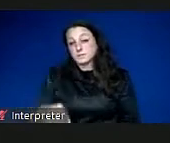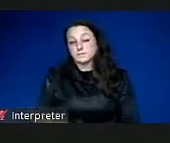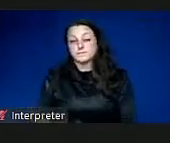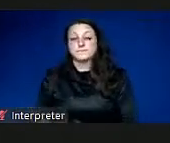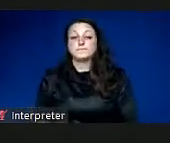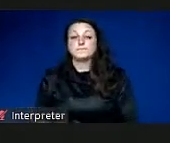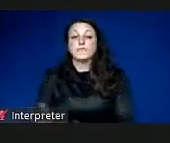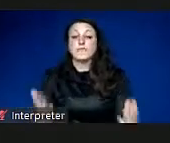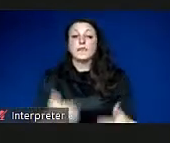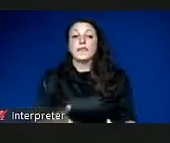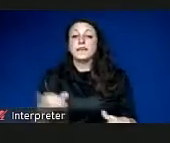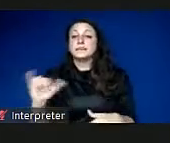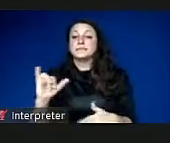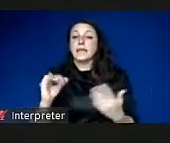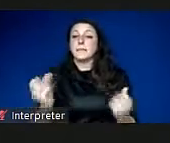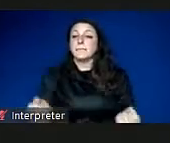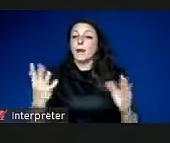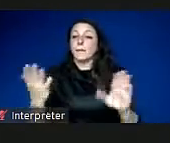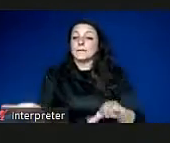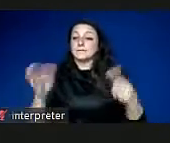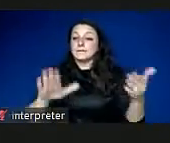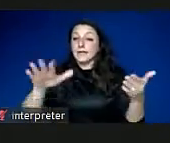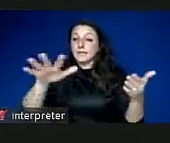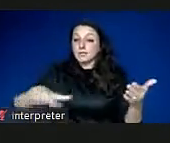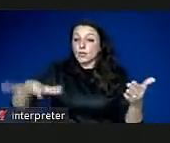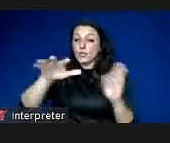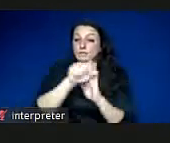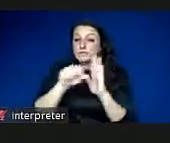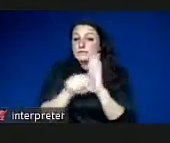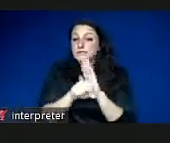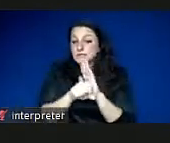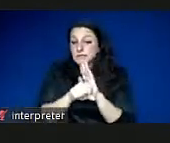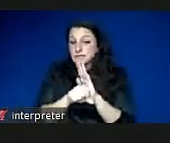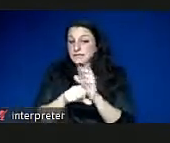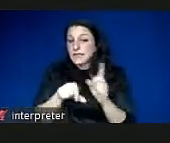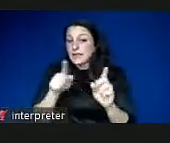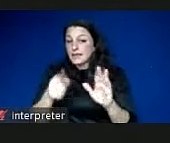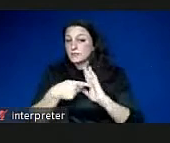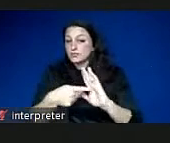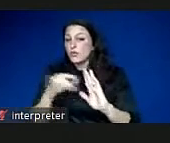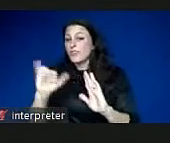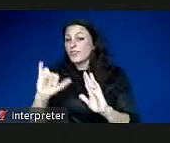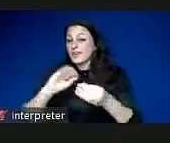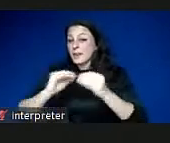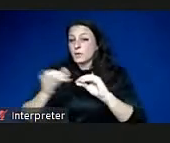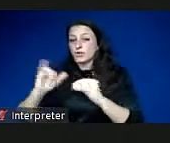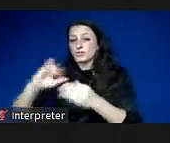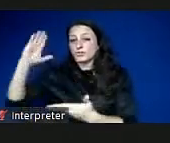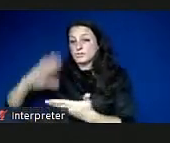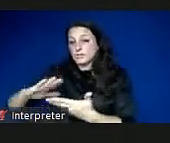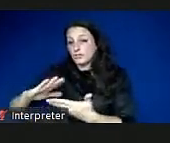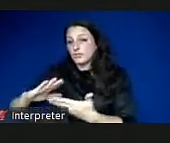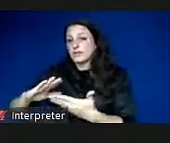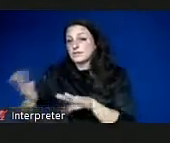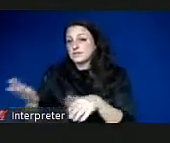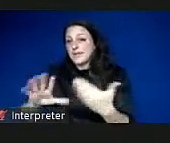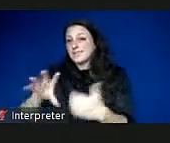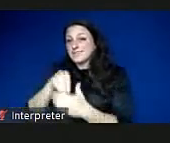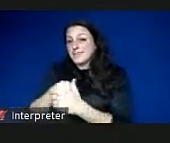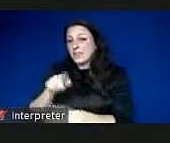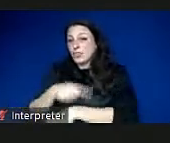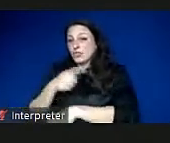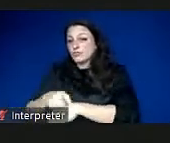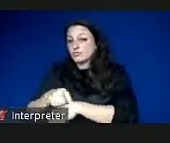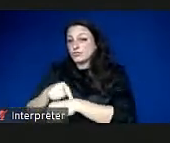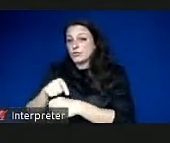Similarly, the percentage of deaths in the state that are among residents of long-term care facilities has also decreased over time, and now is at its